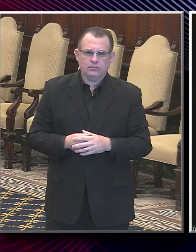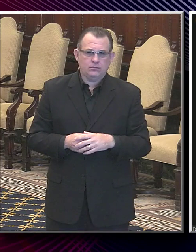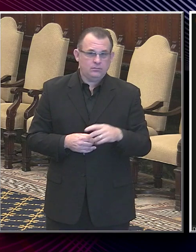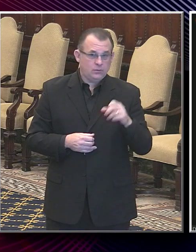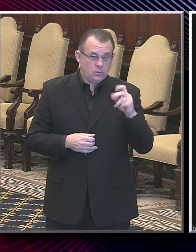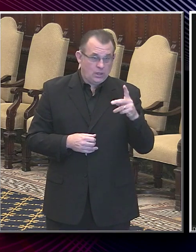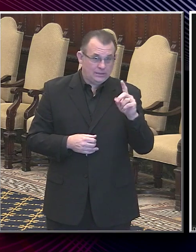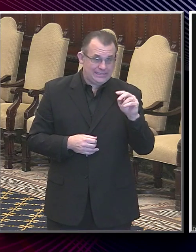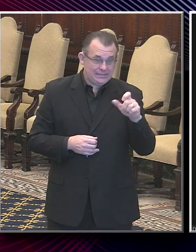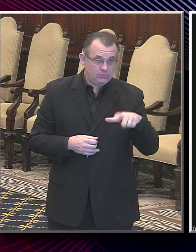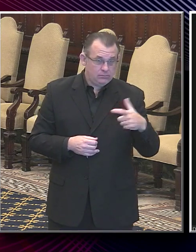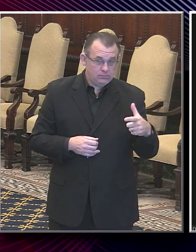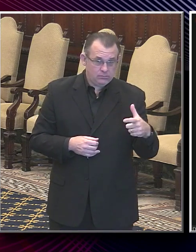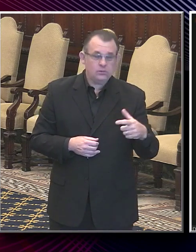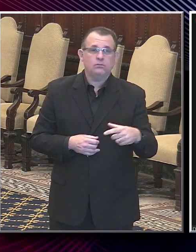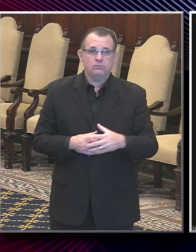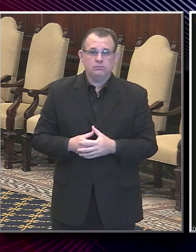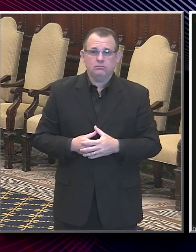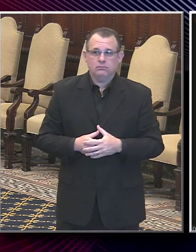Okay, now I'm unmuted. Hi.